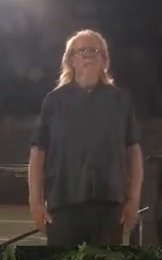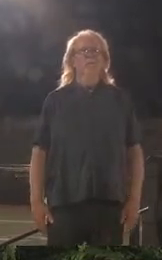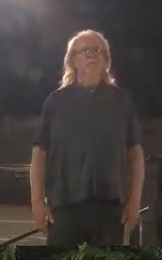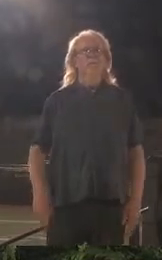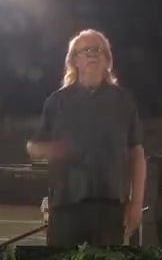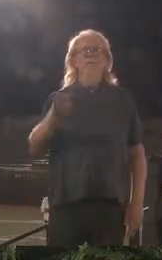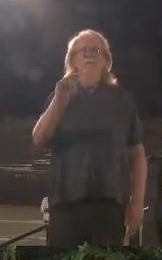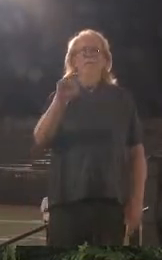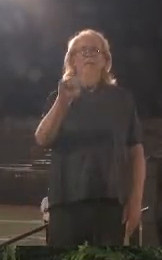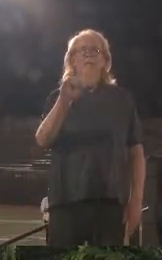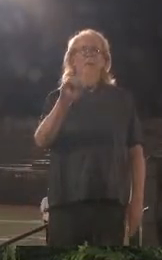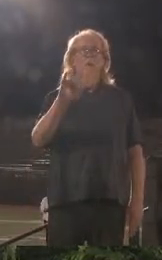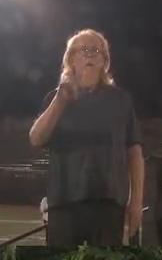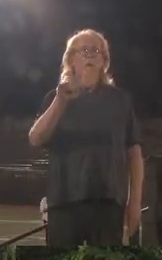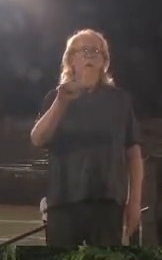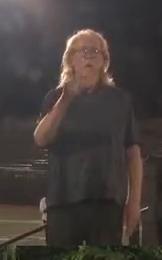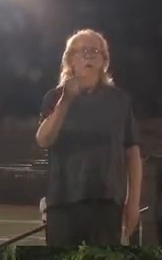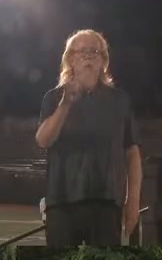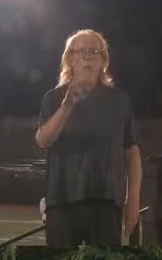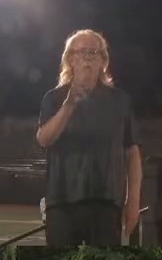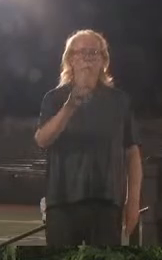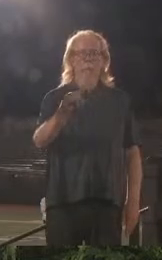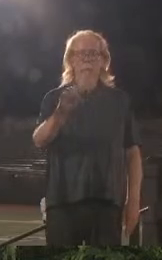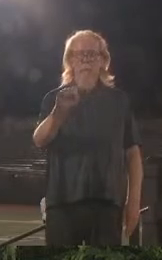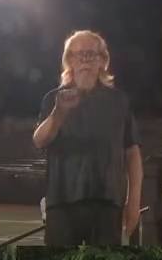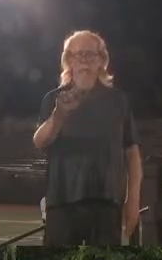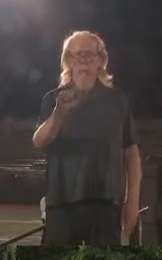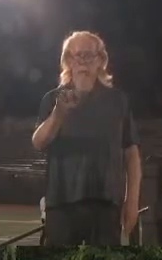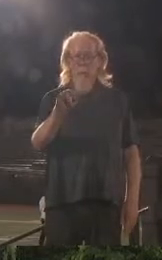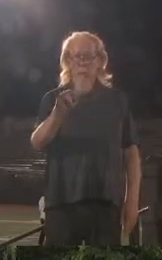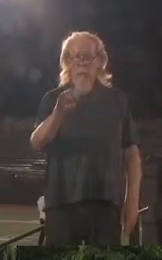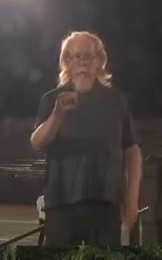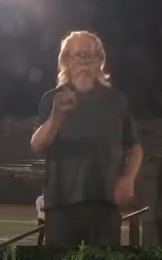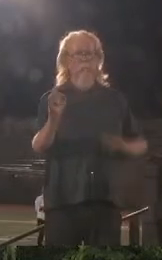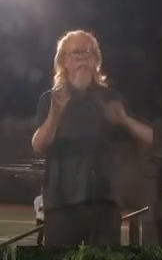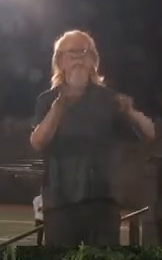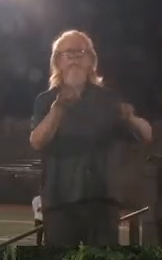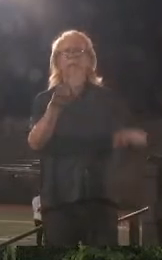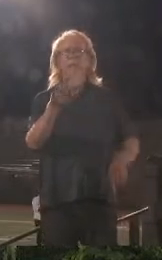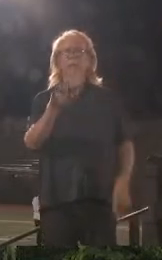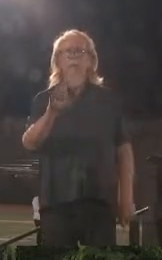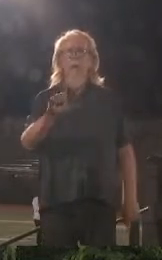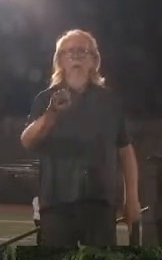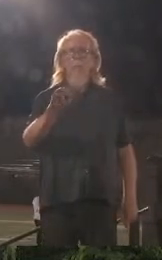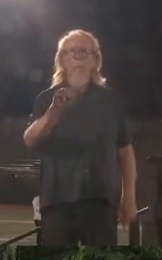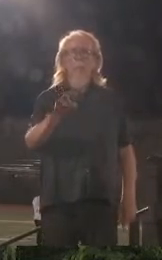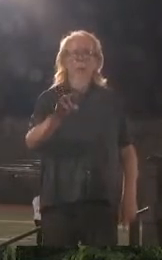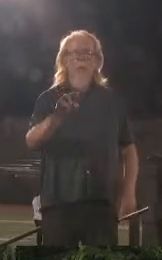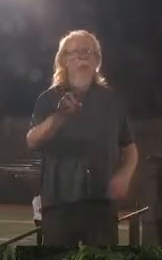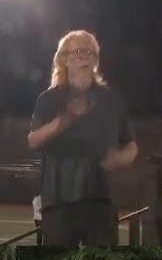Laura Yamileth Gomez Salinas will be attending Del Mar College.